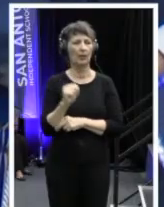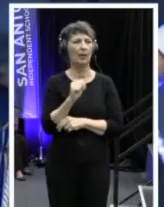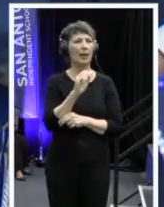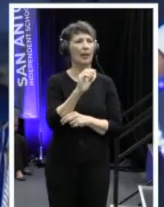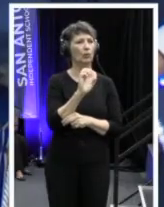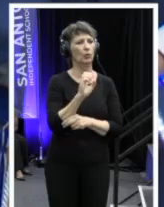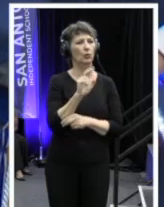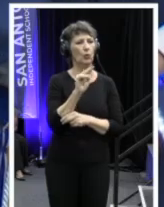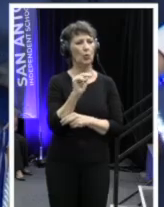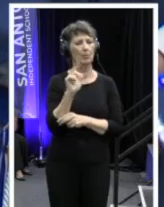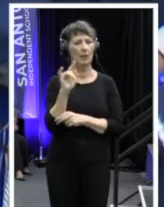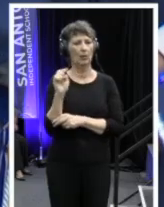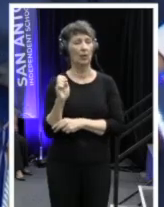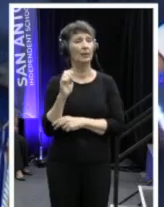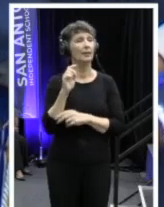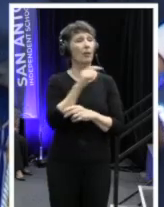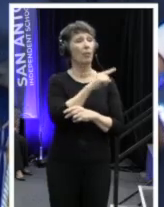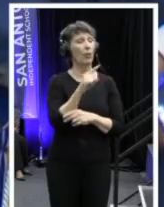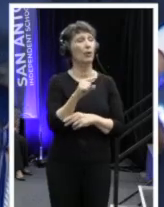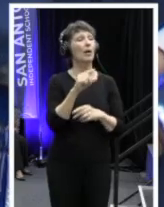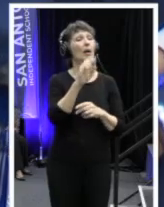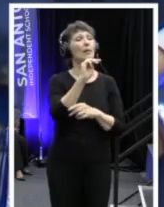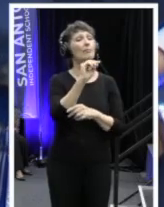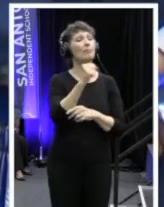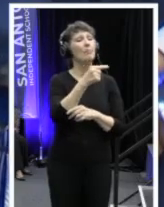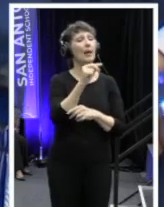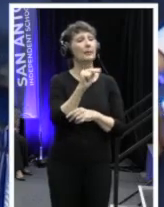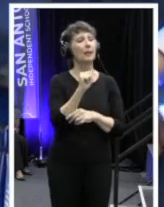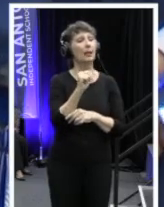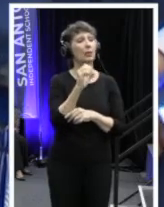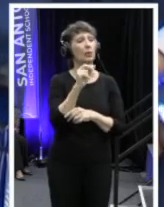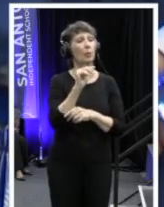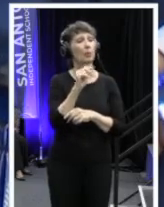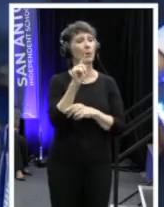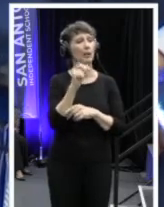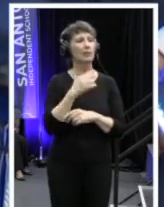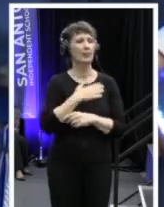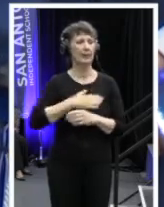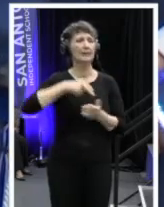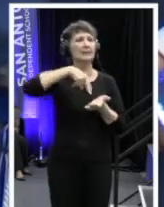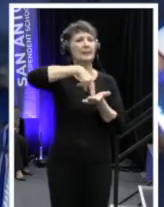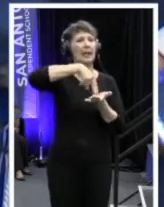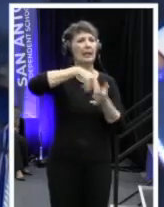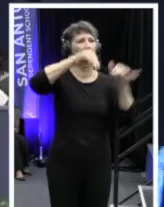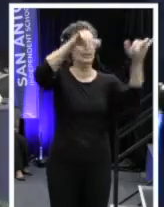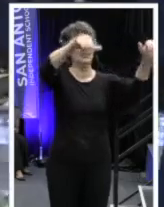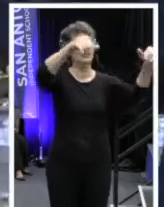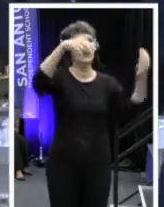will the graduates that are graduating magna cum laude please stand and remain standing?